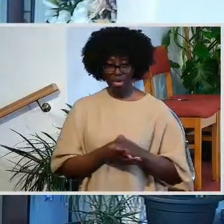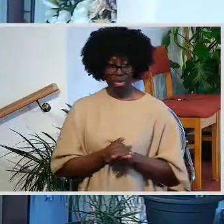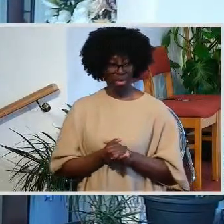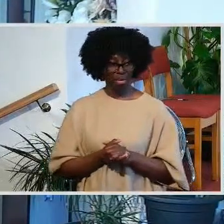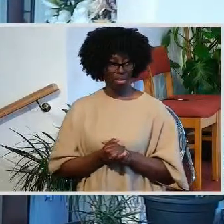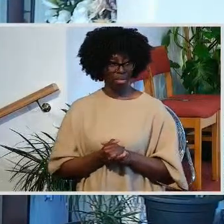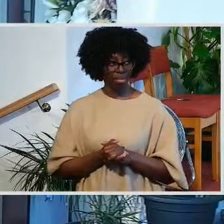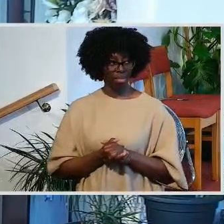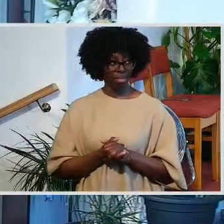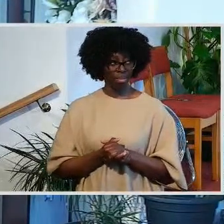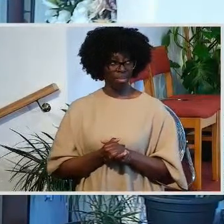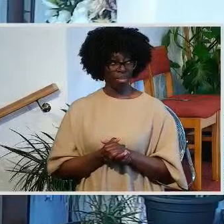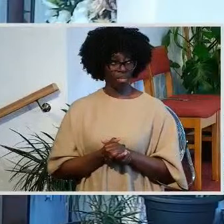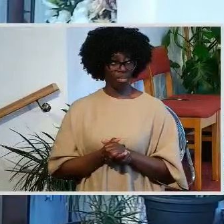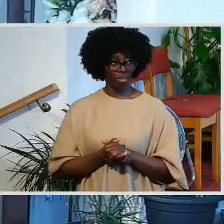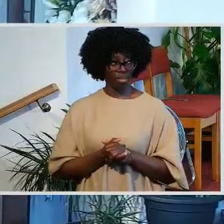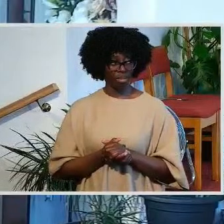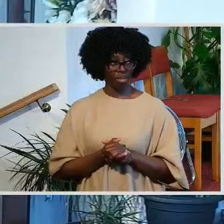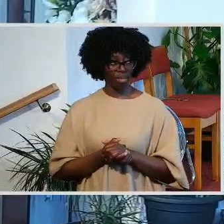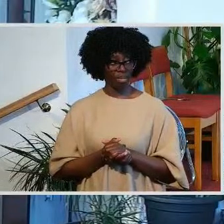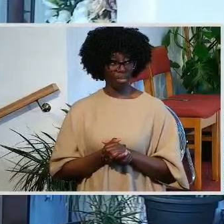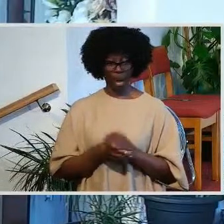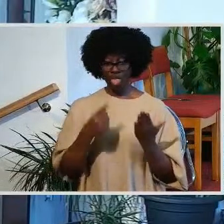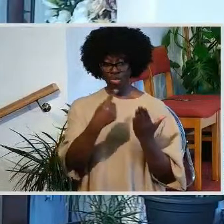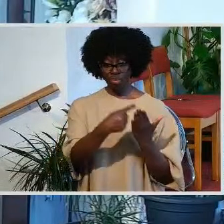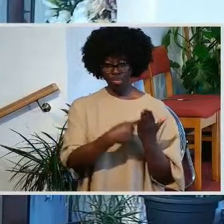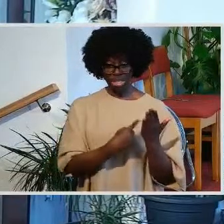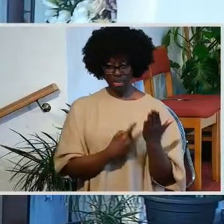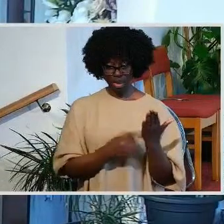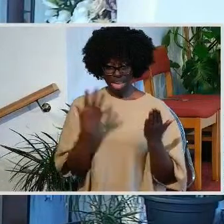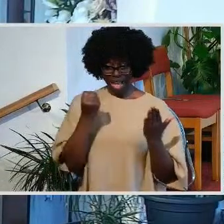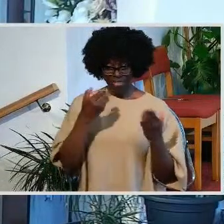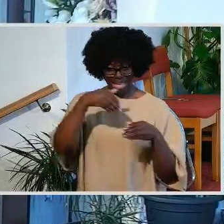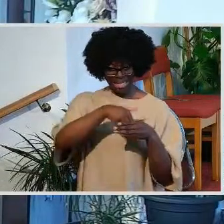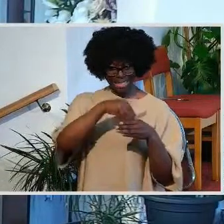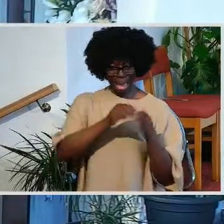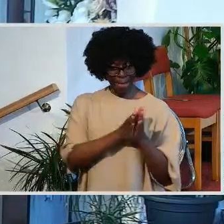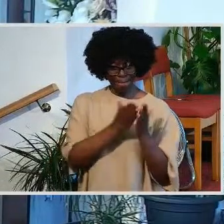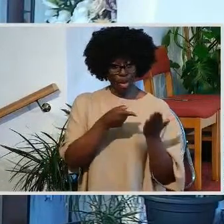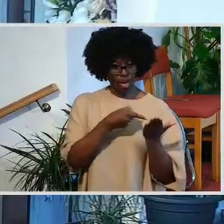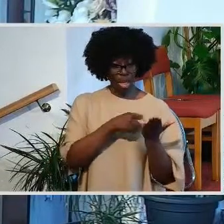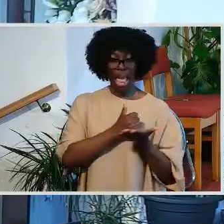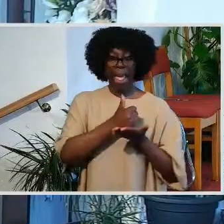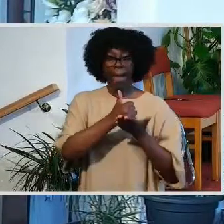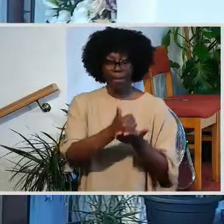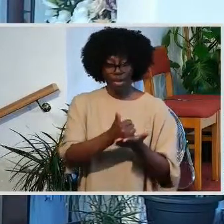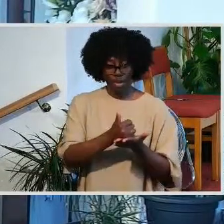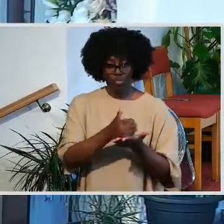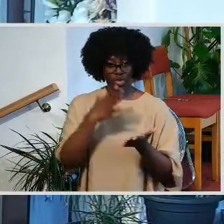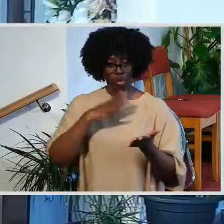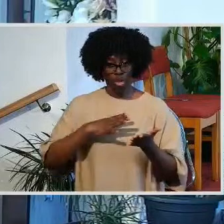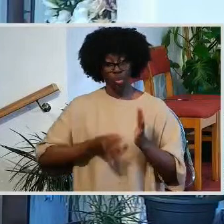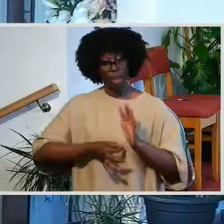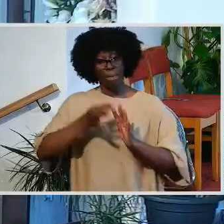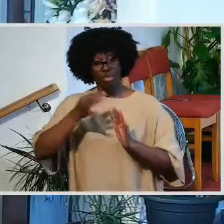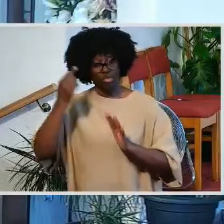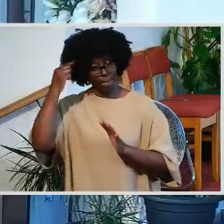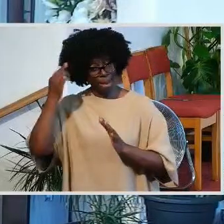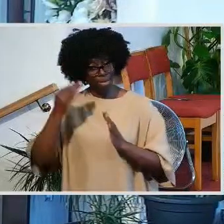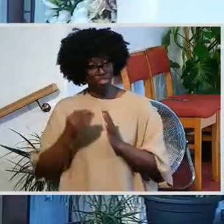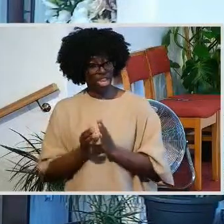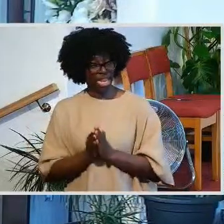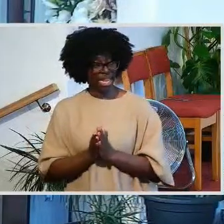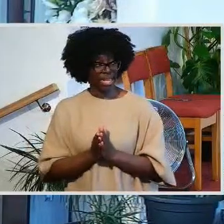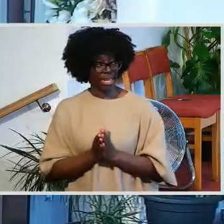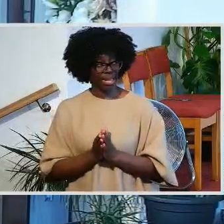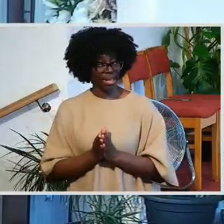UK. But there are some principles that you can pick up that will really help if you want to learn more about how to improve your memory. And he